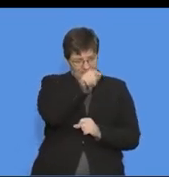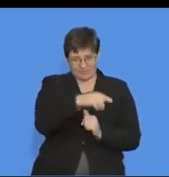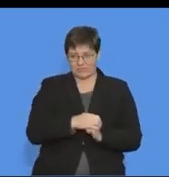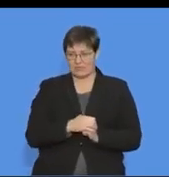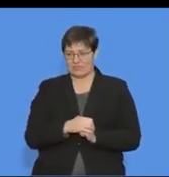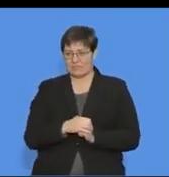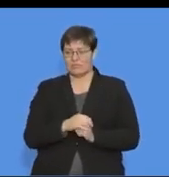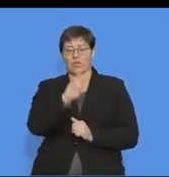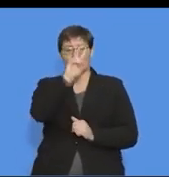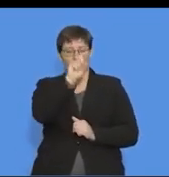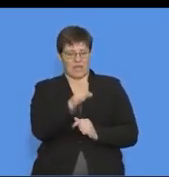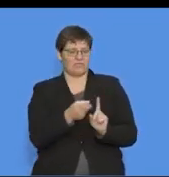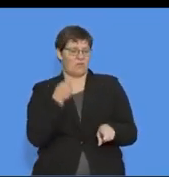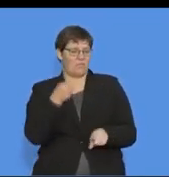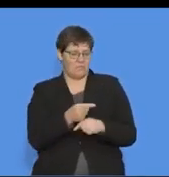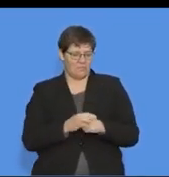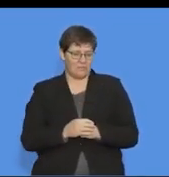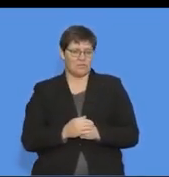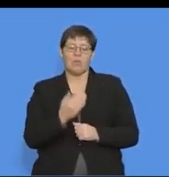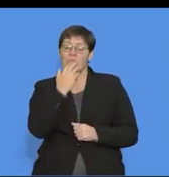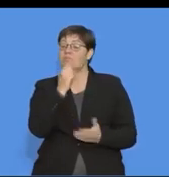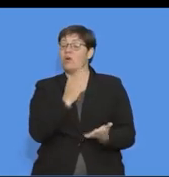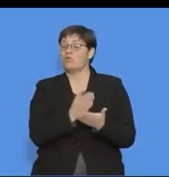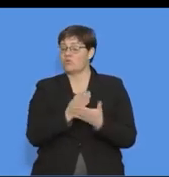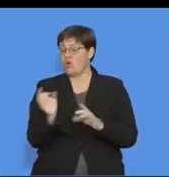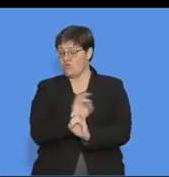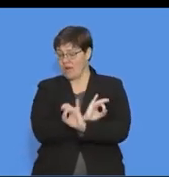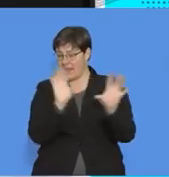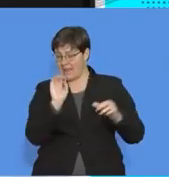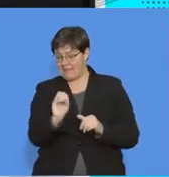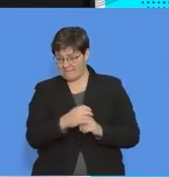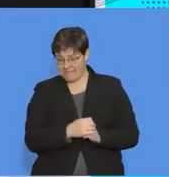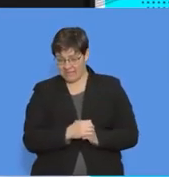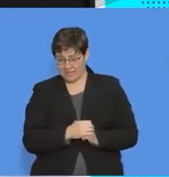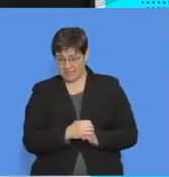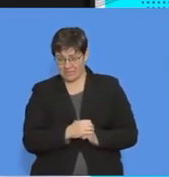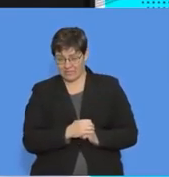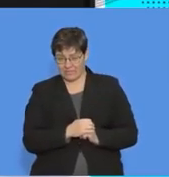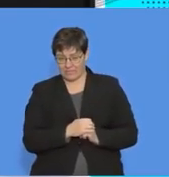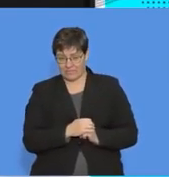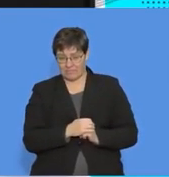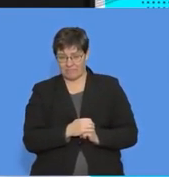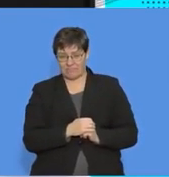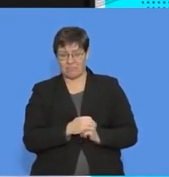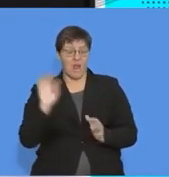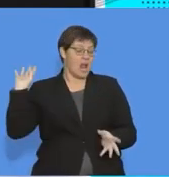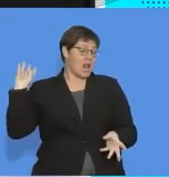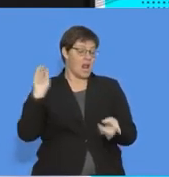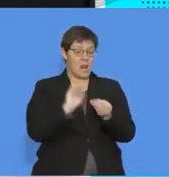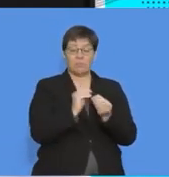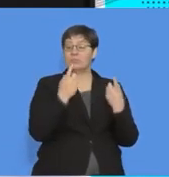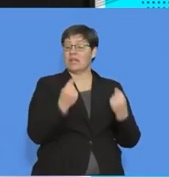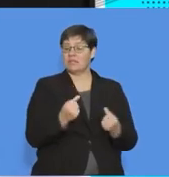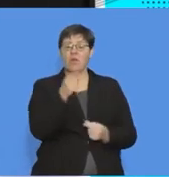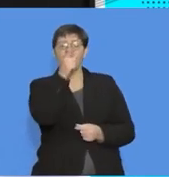where the 2x comes from. So please make sure you are clear on that. So guys, all of what I've done is just to apply what